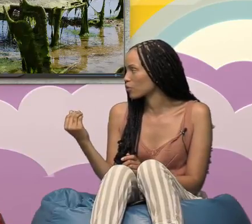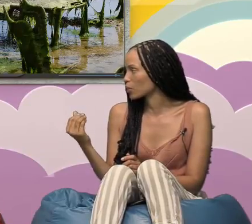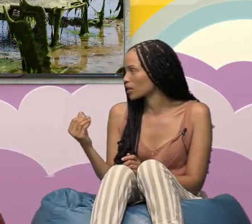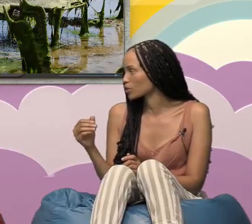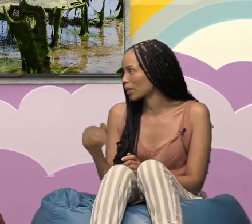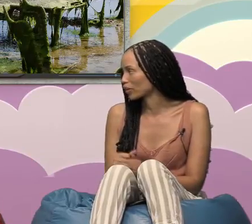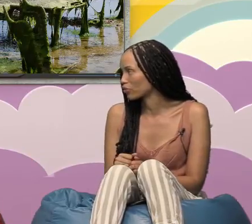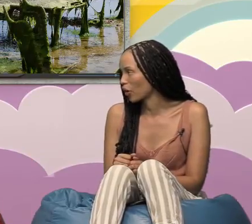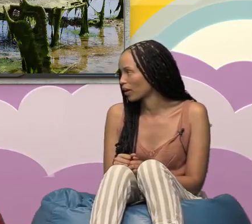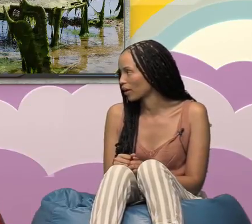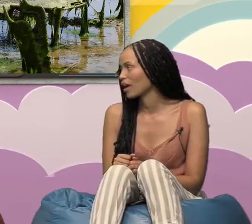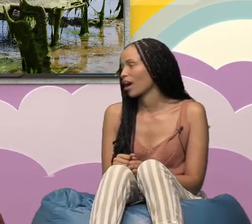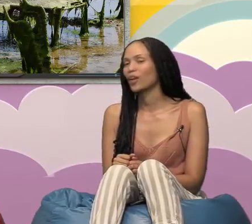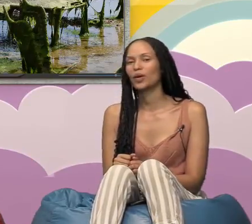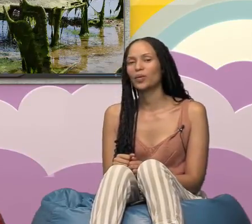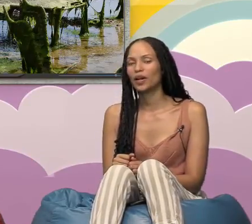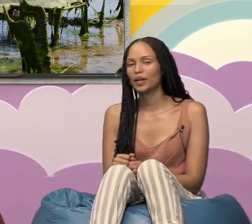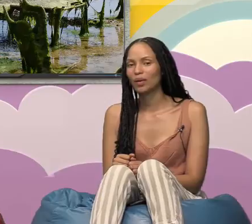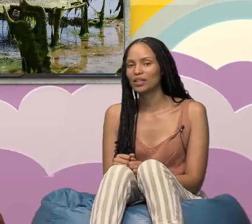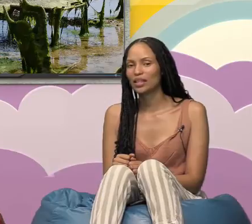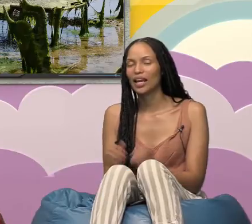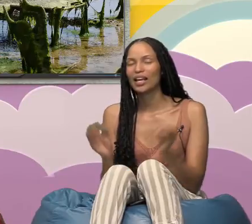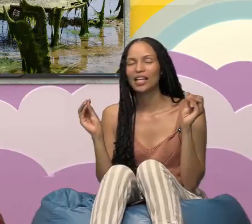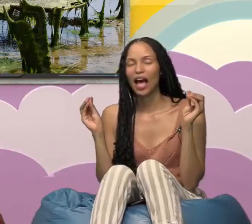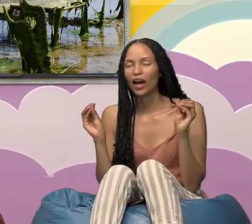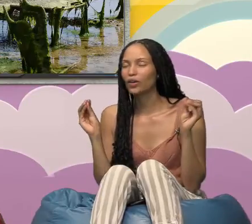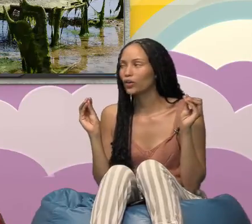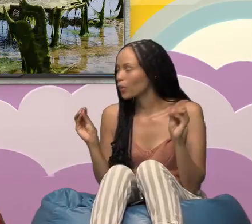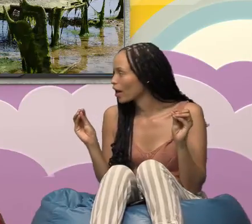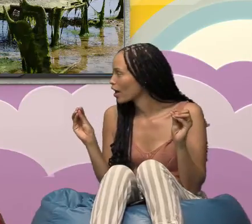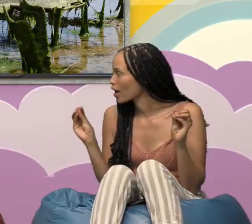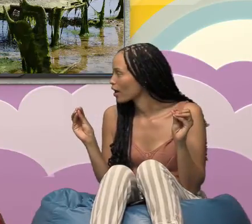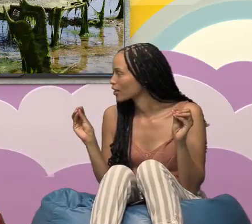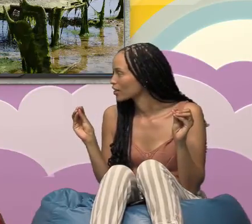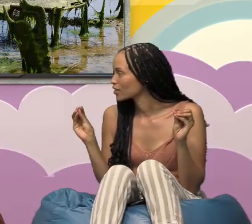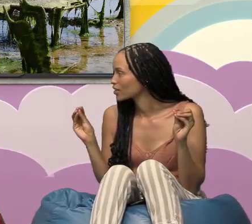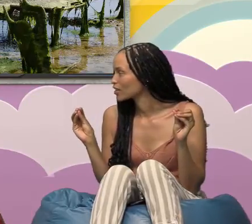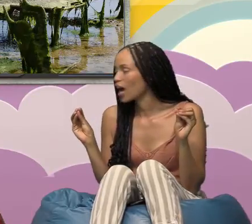the theme of the week is all about farming. And what are we learning about today? It's